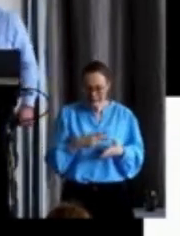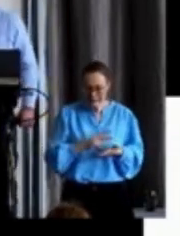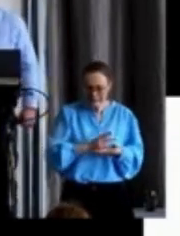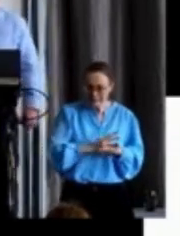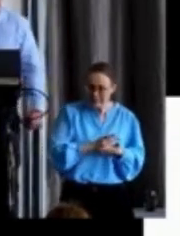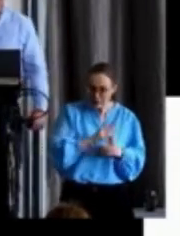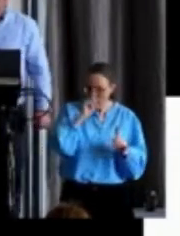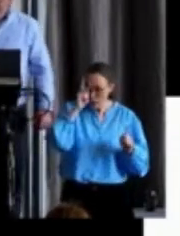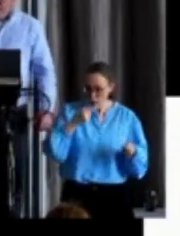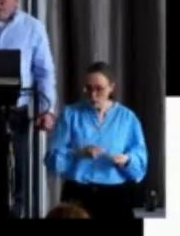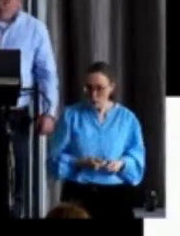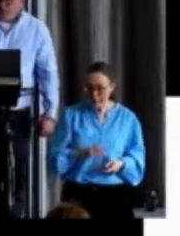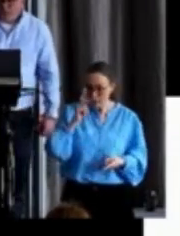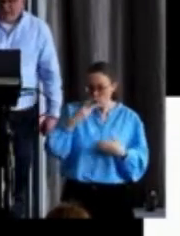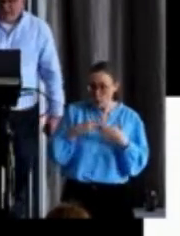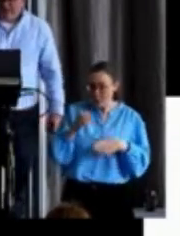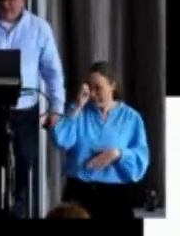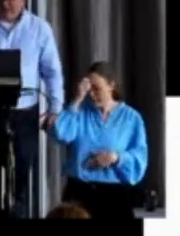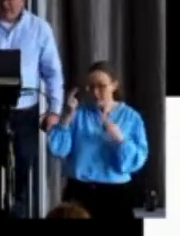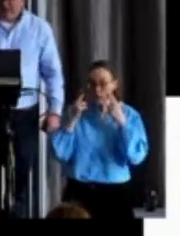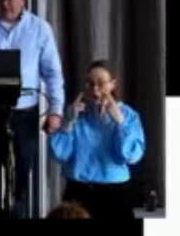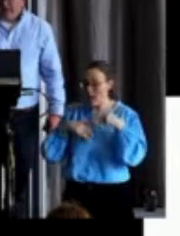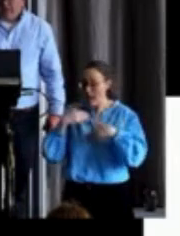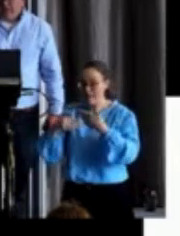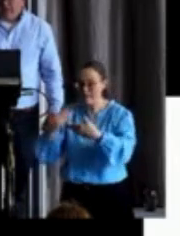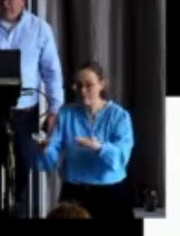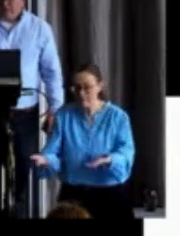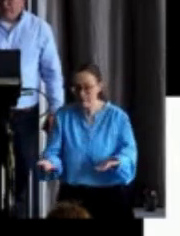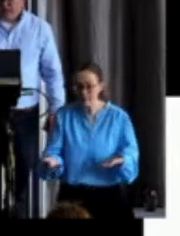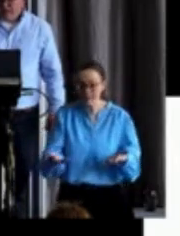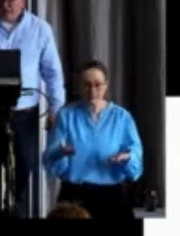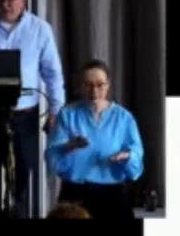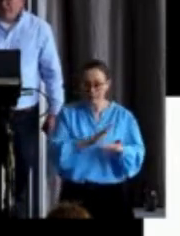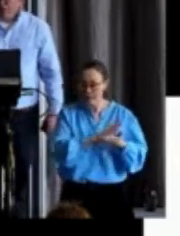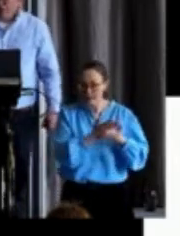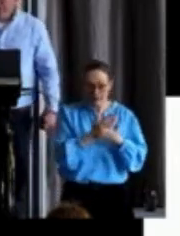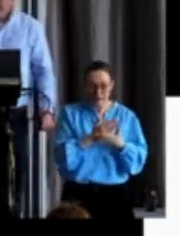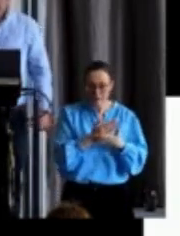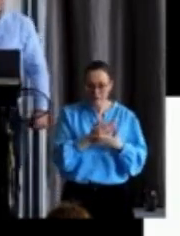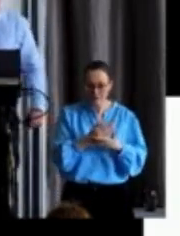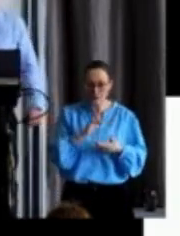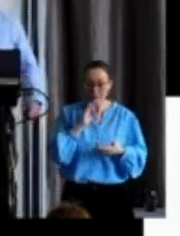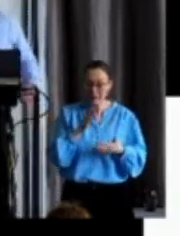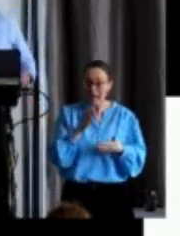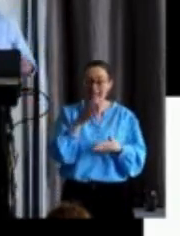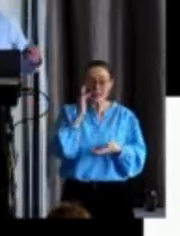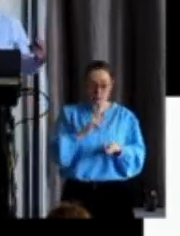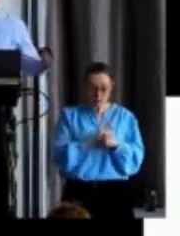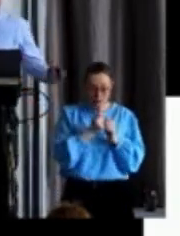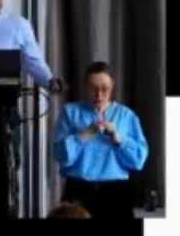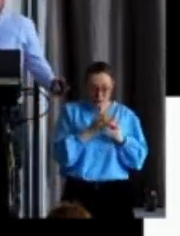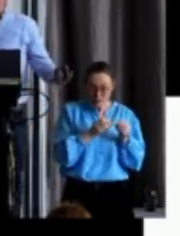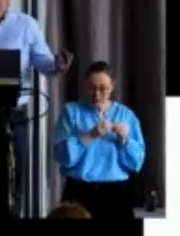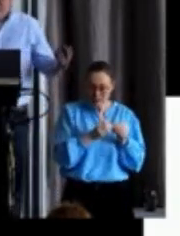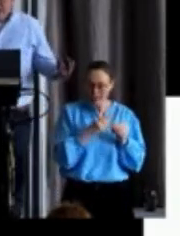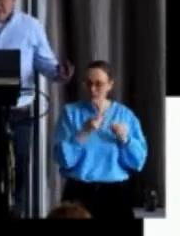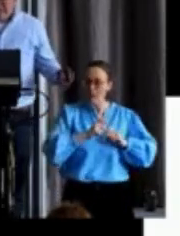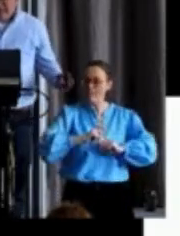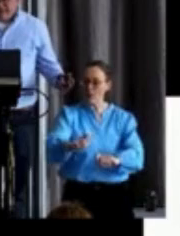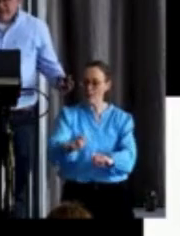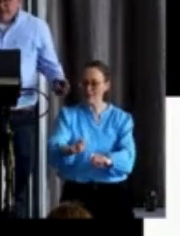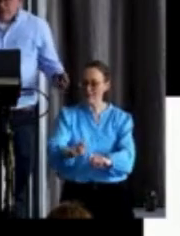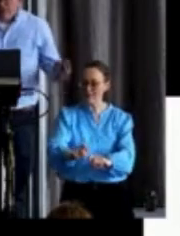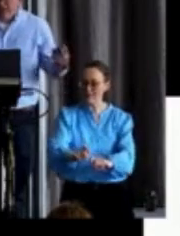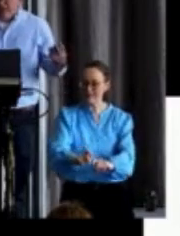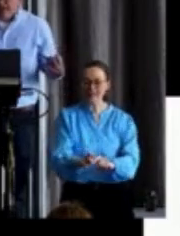could go back to normality, the way things, so adaptation is not permanent. This is referred to the transition or liminal